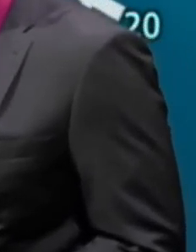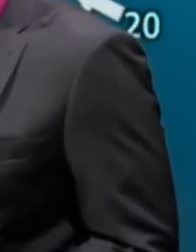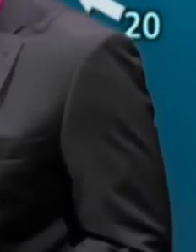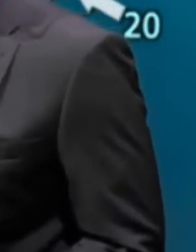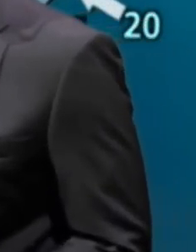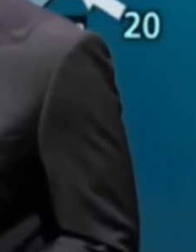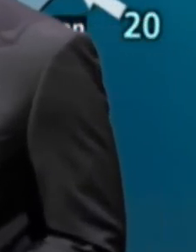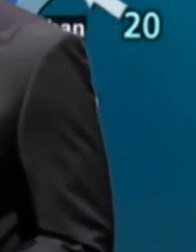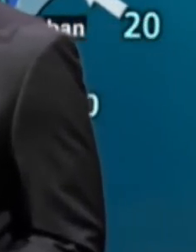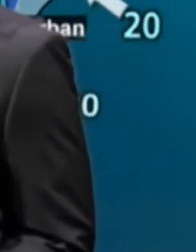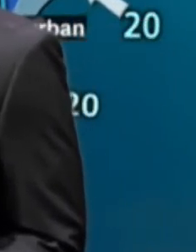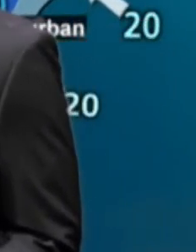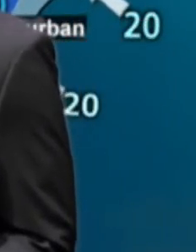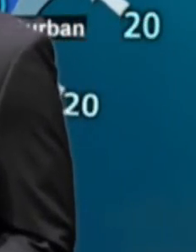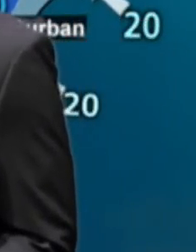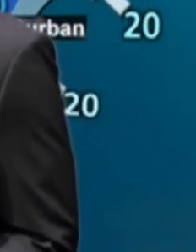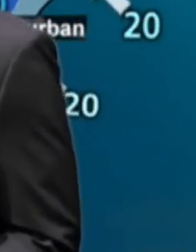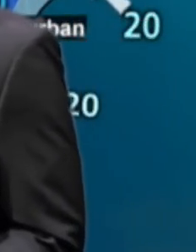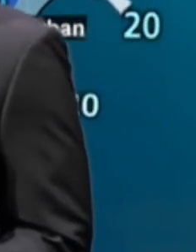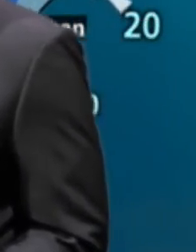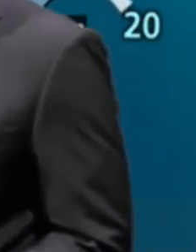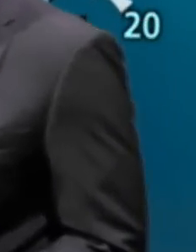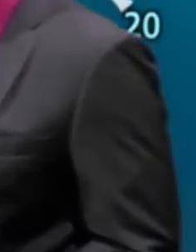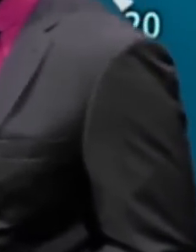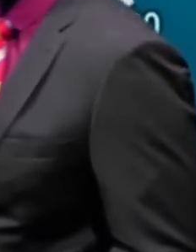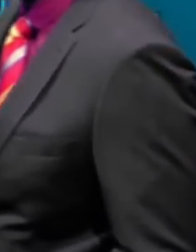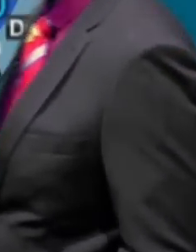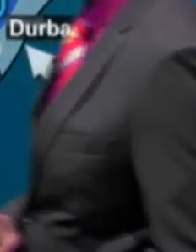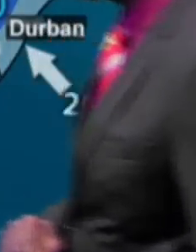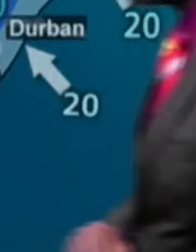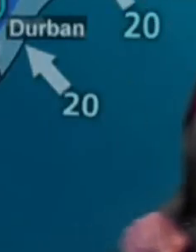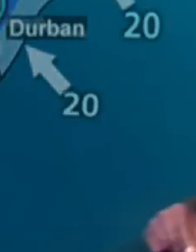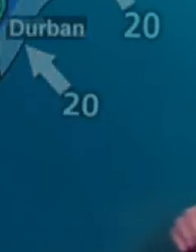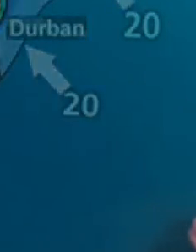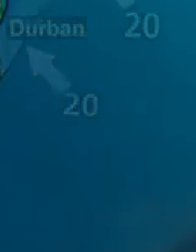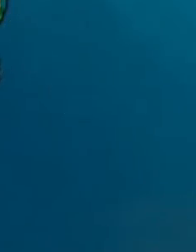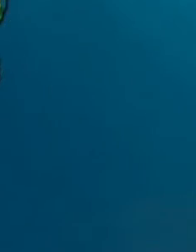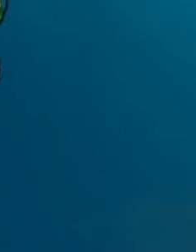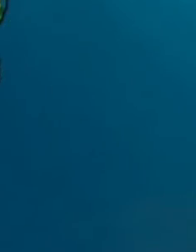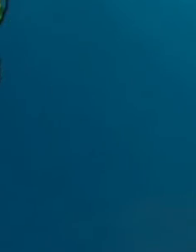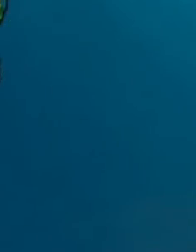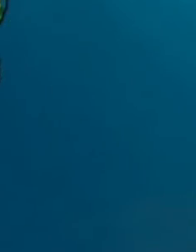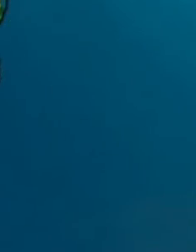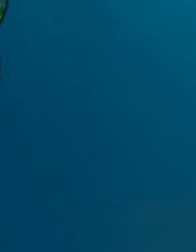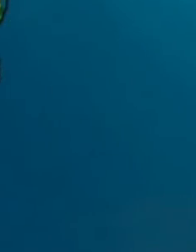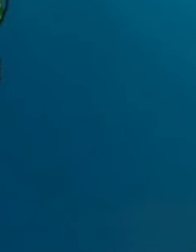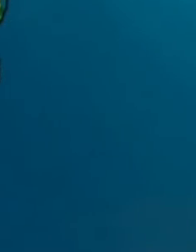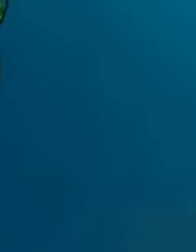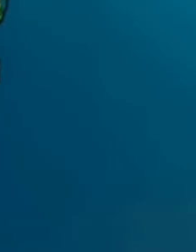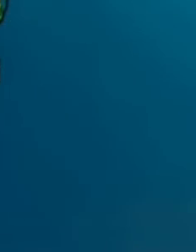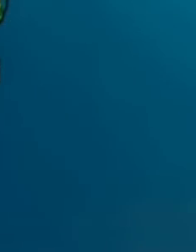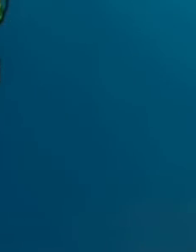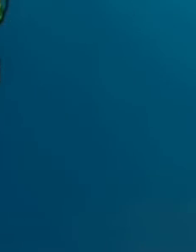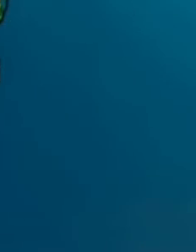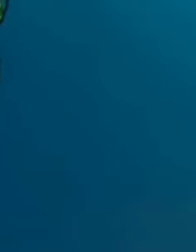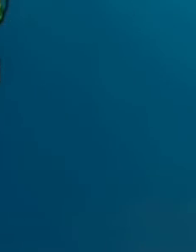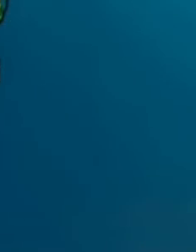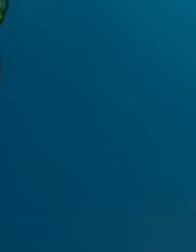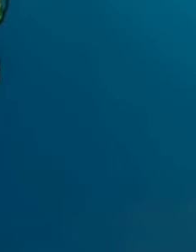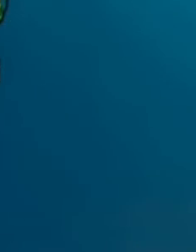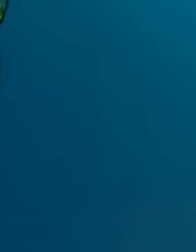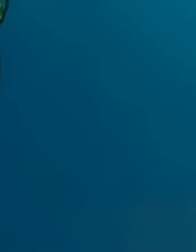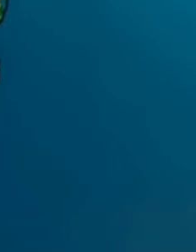mo isa kae ka pa bophirima ho tla ona ka pale bo ha pula tse boletseng ba pura blibi ba tse tlhokomedisa hore ha re shibile hona mapopong a ka pa prima tla hlebe